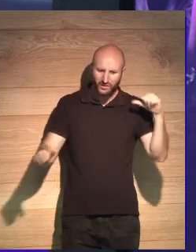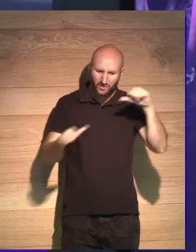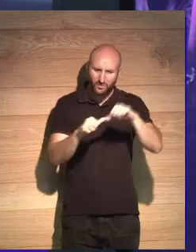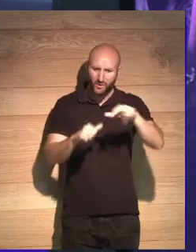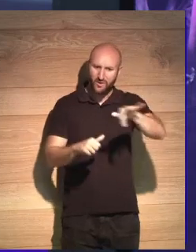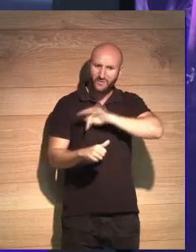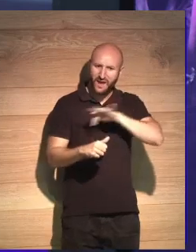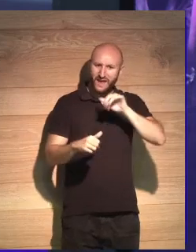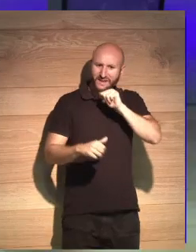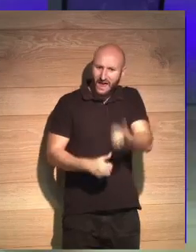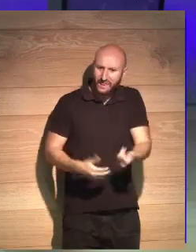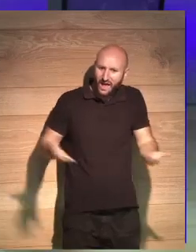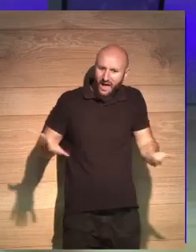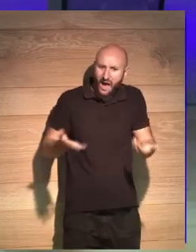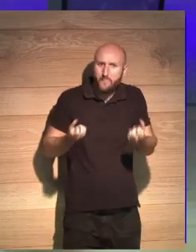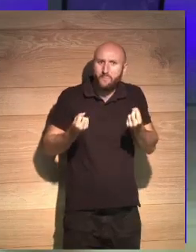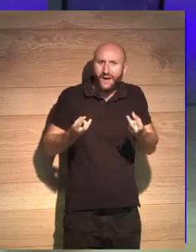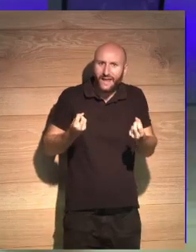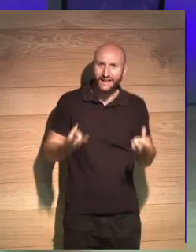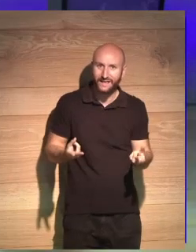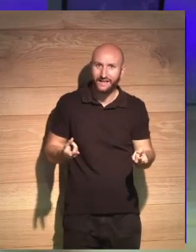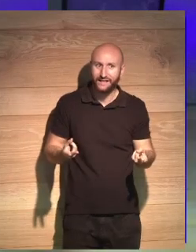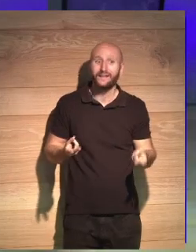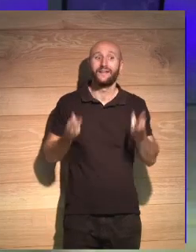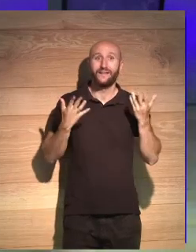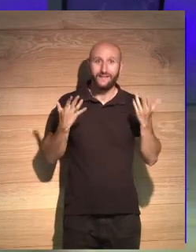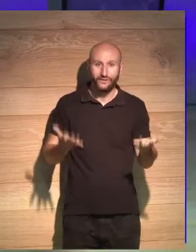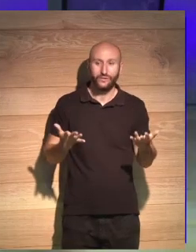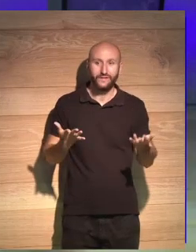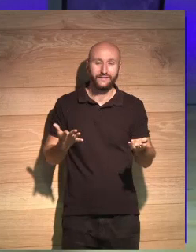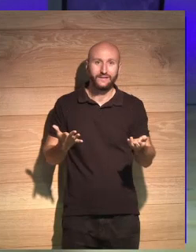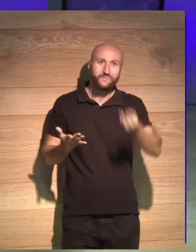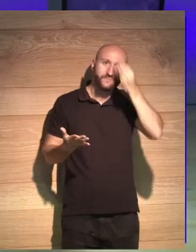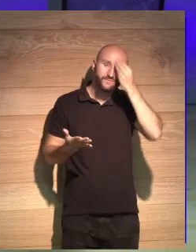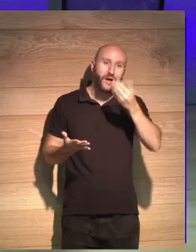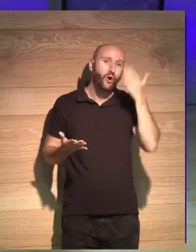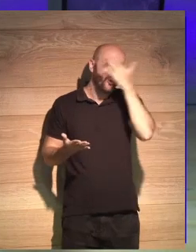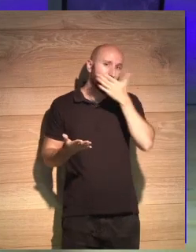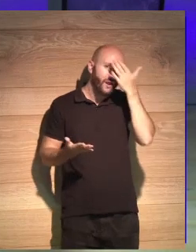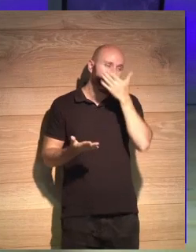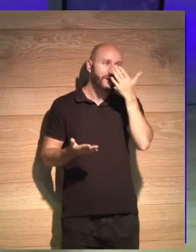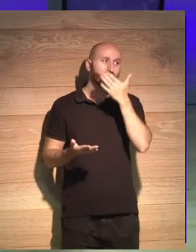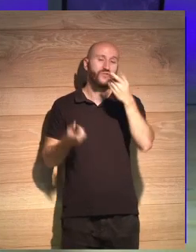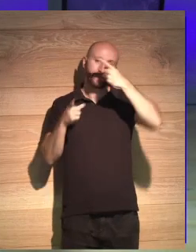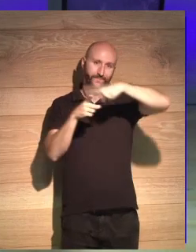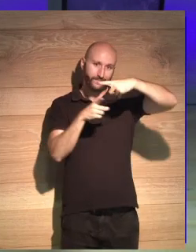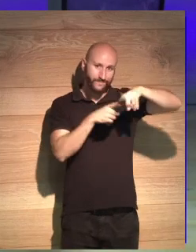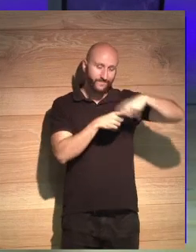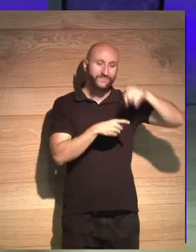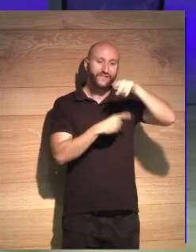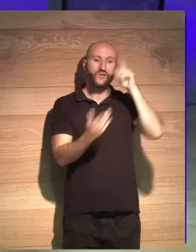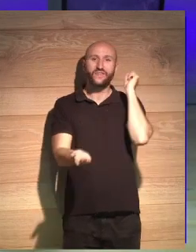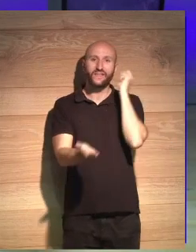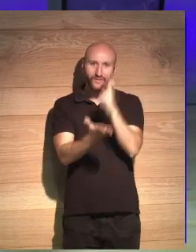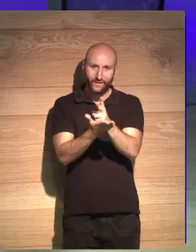like, okay, I have done all this for nothing. And I think this also different compared to some